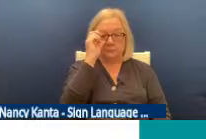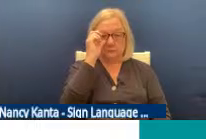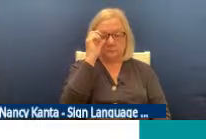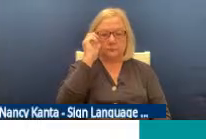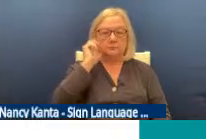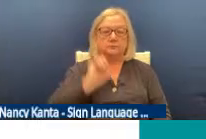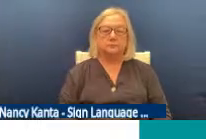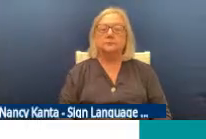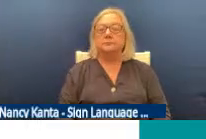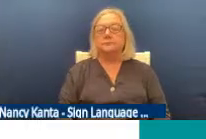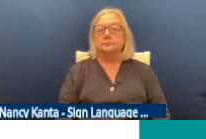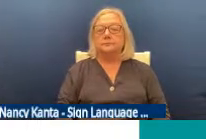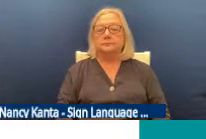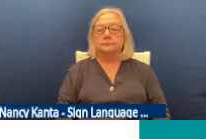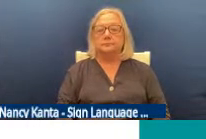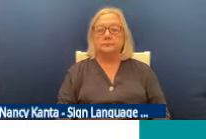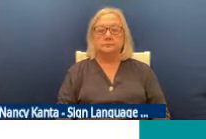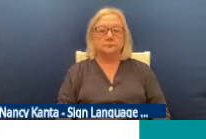So with that, I think